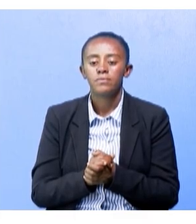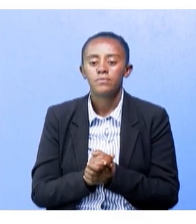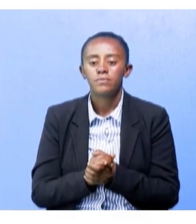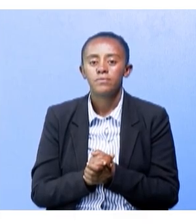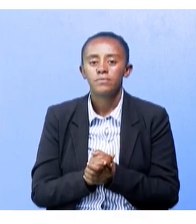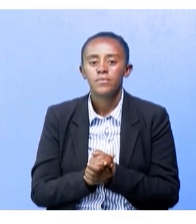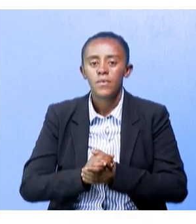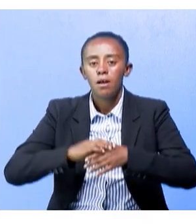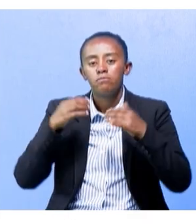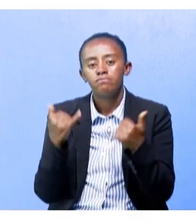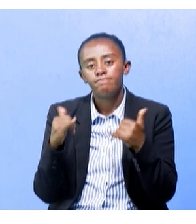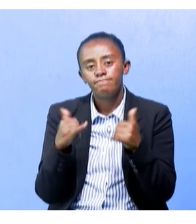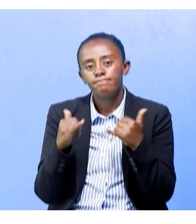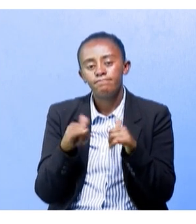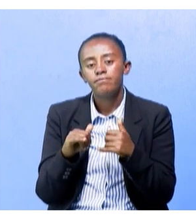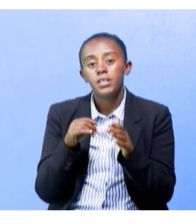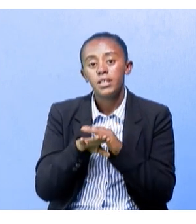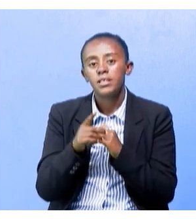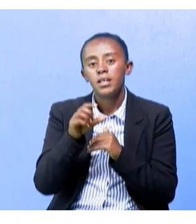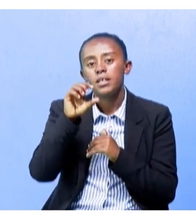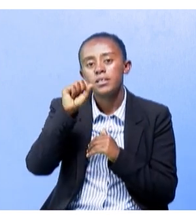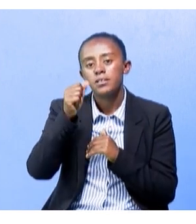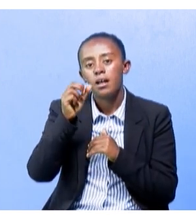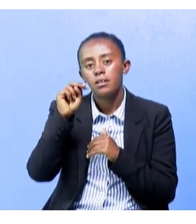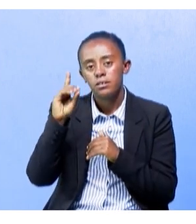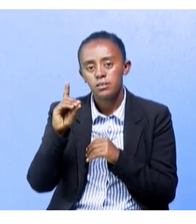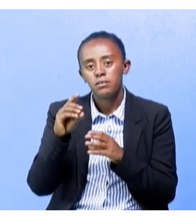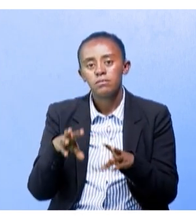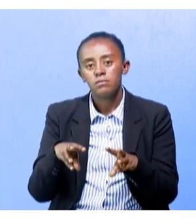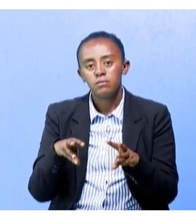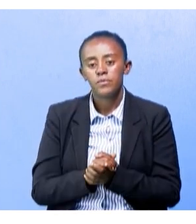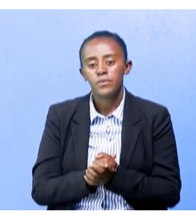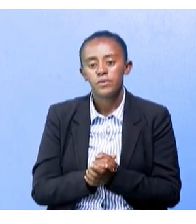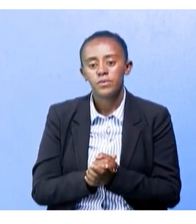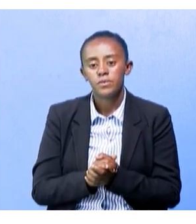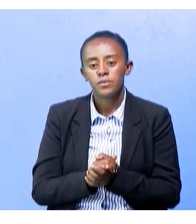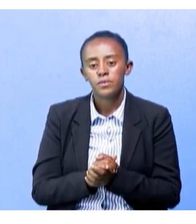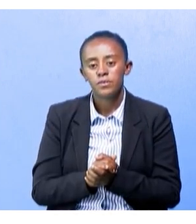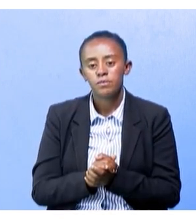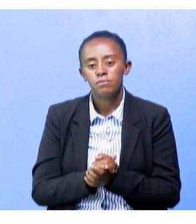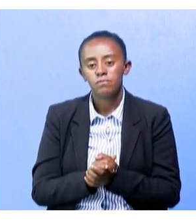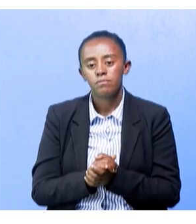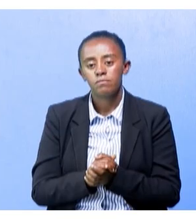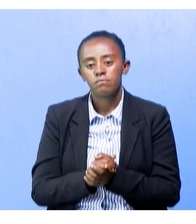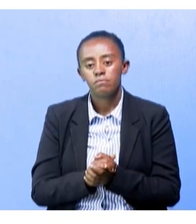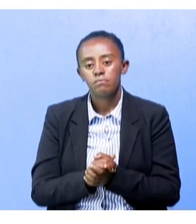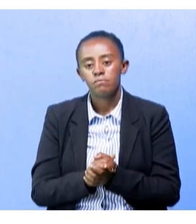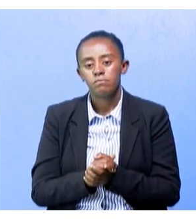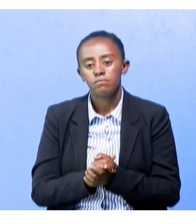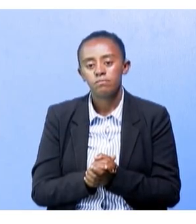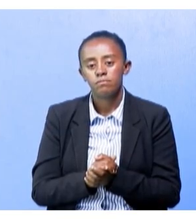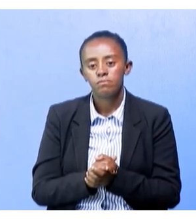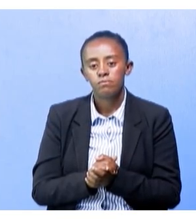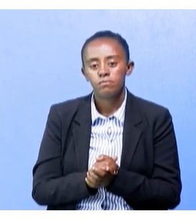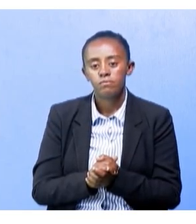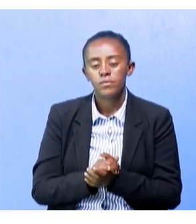in the sand. In the sand. The fourth one. Their trip